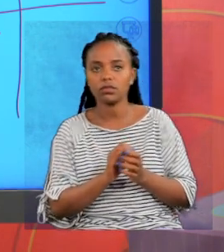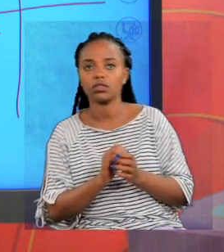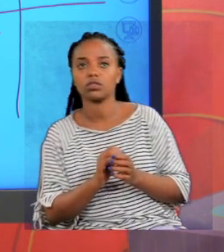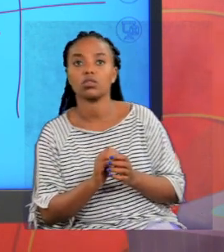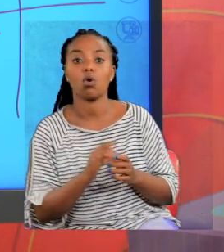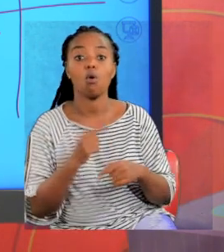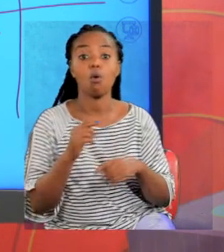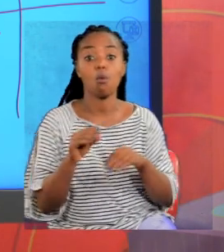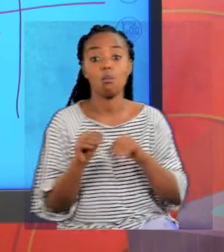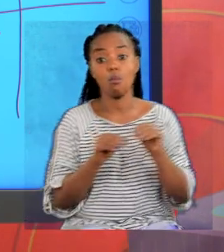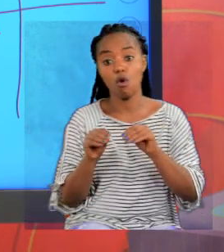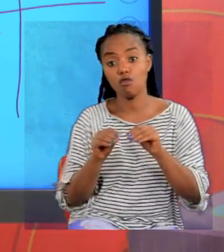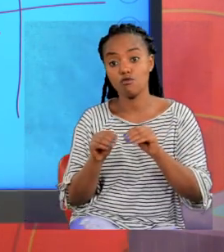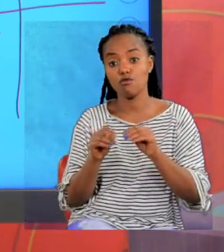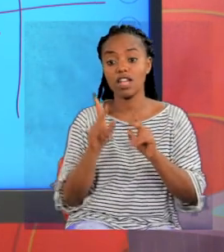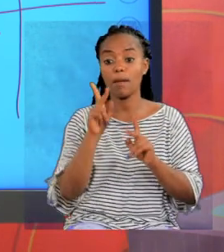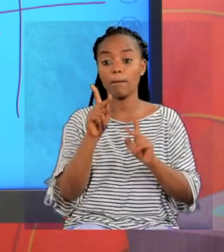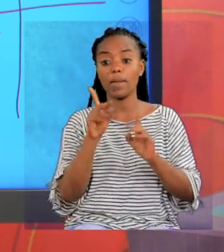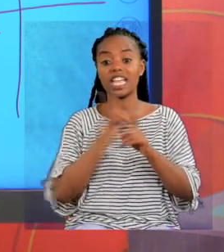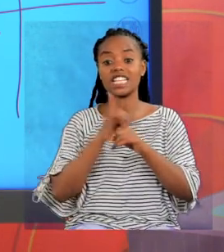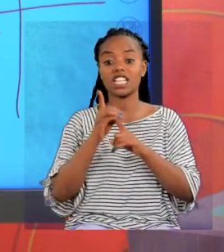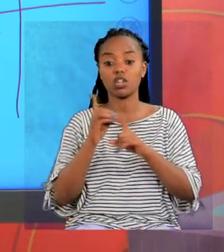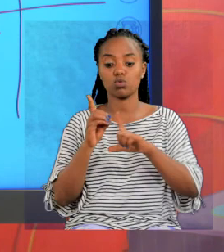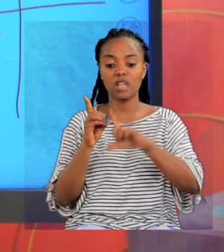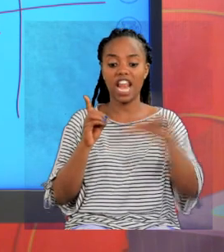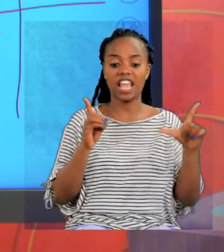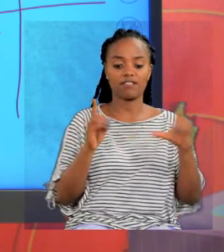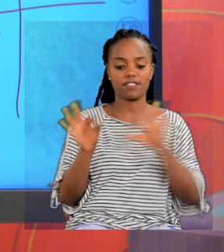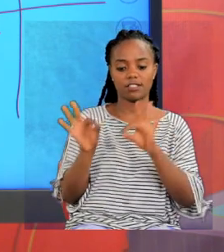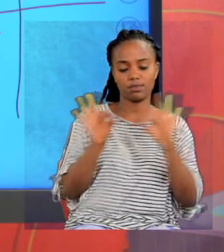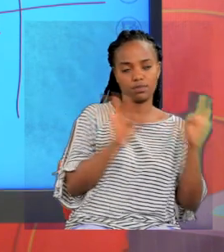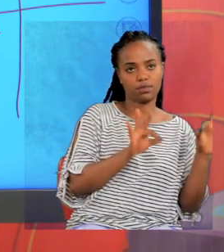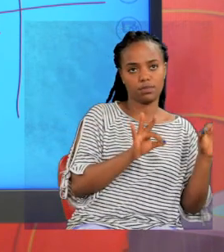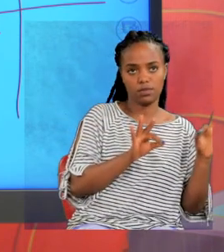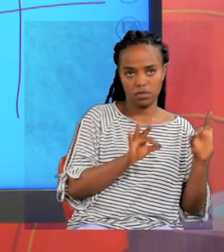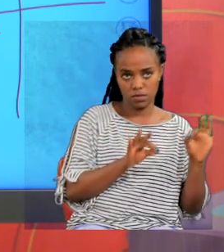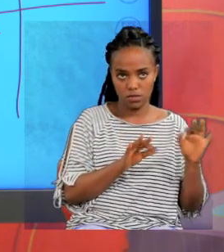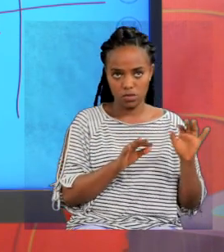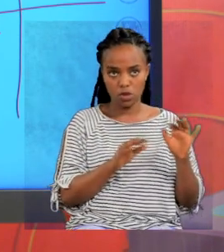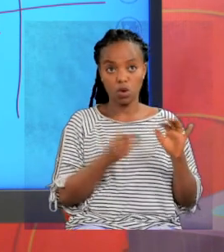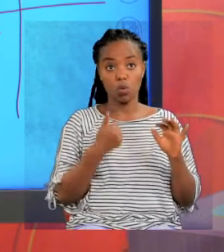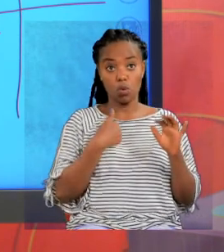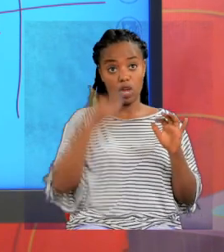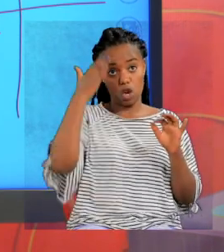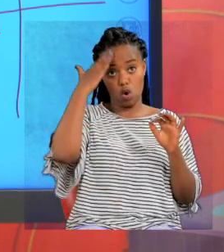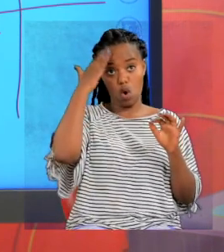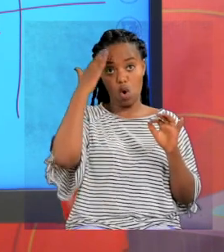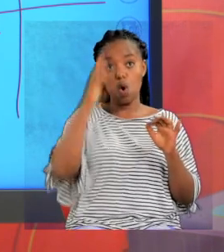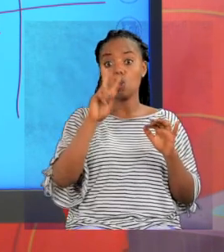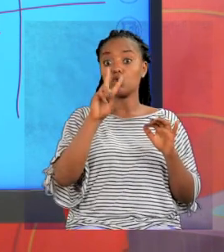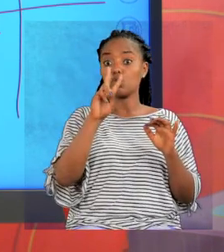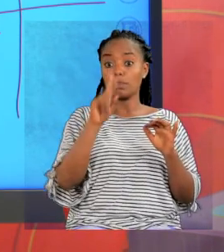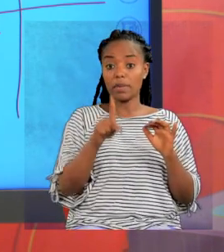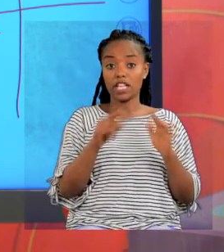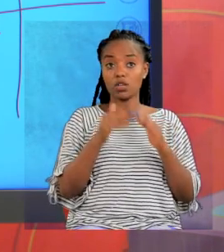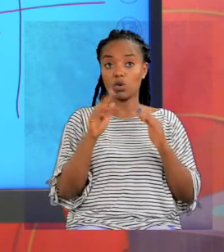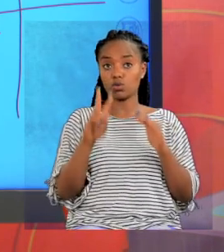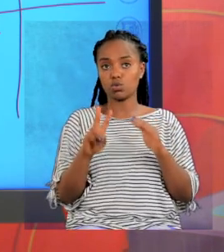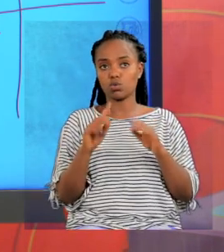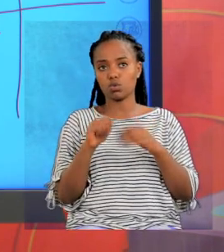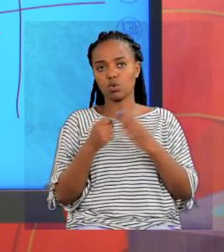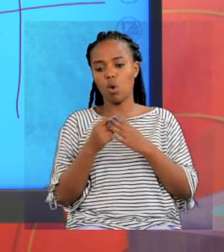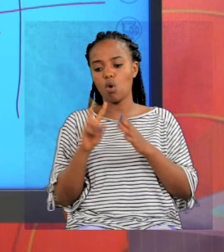which moves p distance to the left. We know p is 2, so it moves 2 distance to the left. That